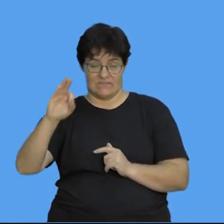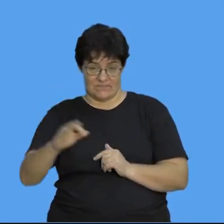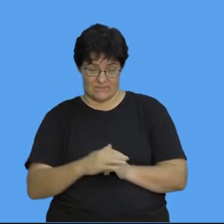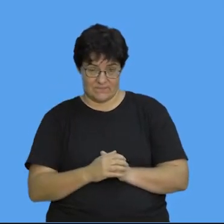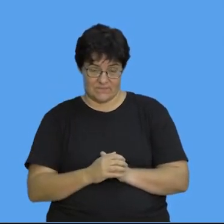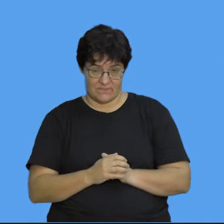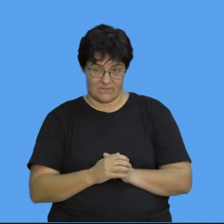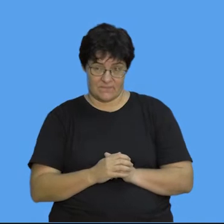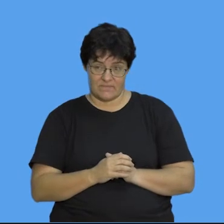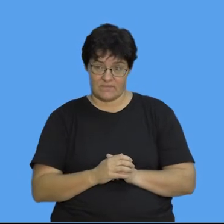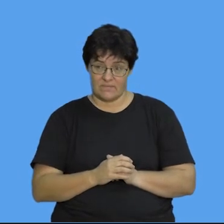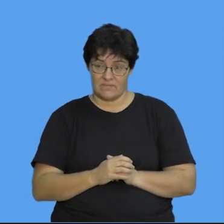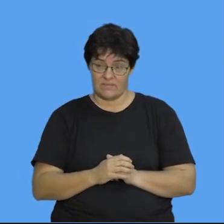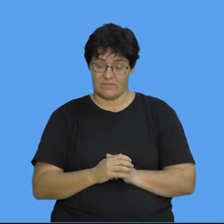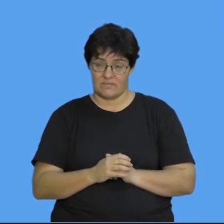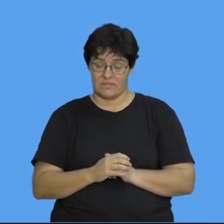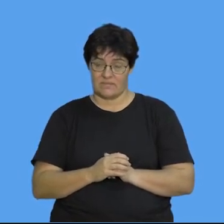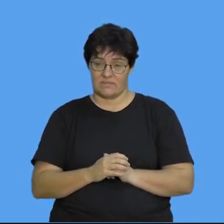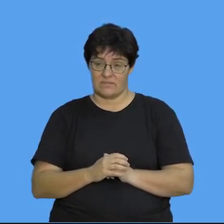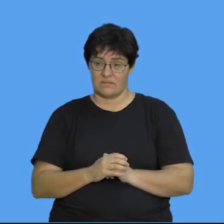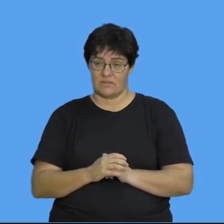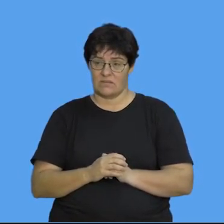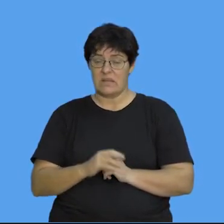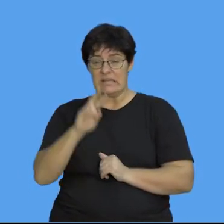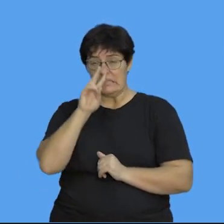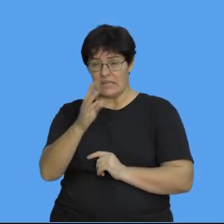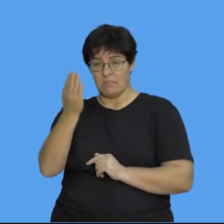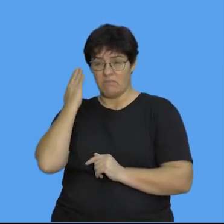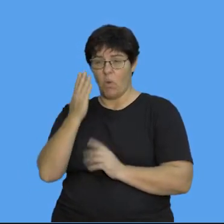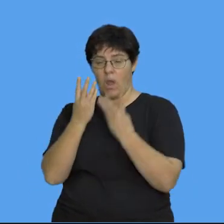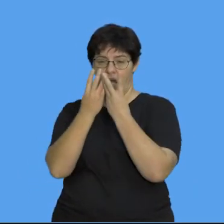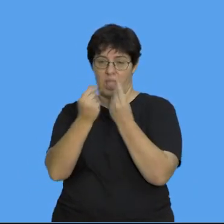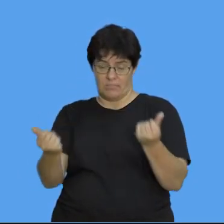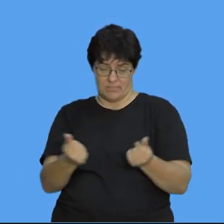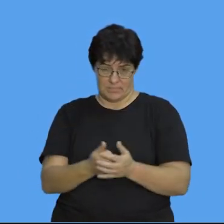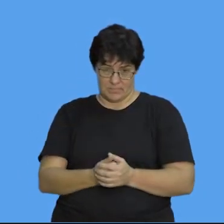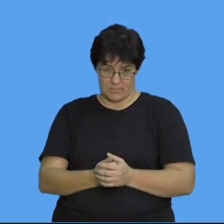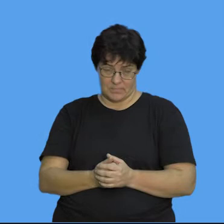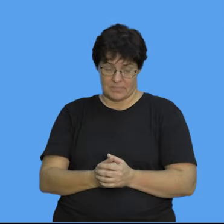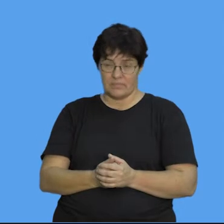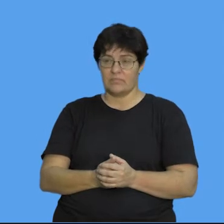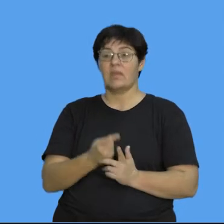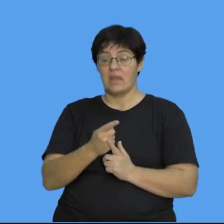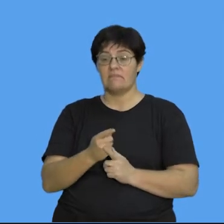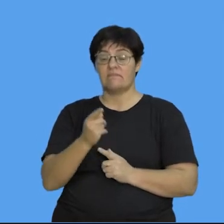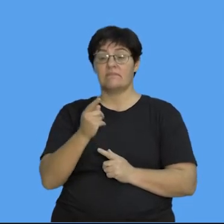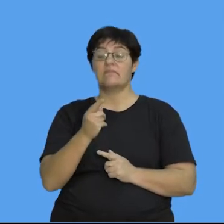leaf. Now I want you to have a look at something. I don't think you ever really see it because it